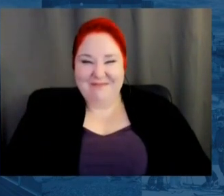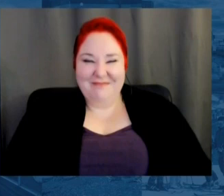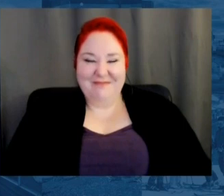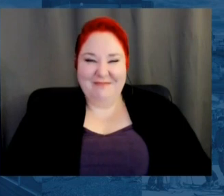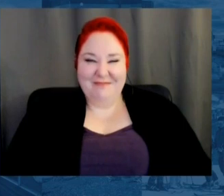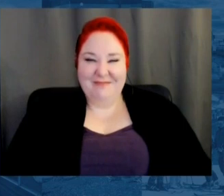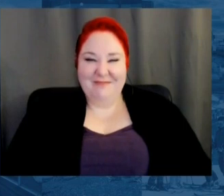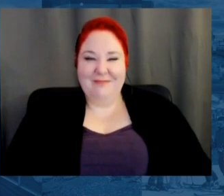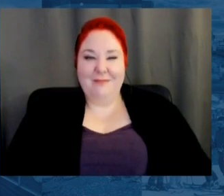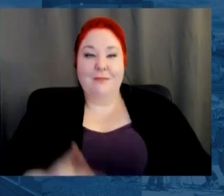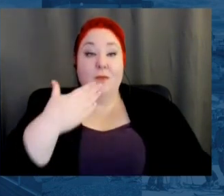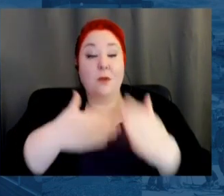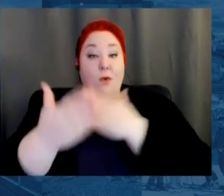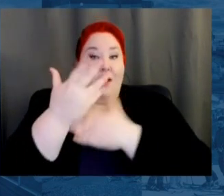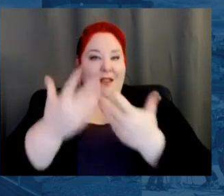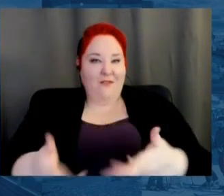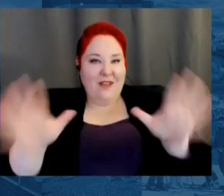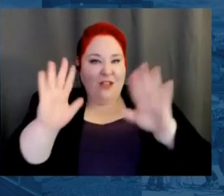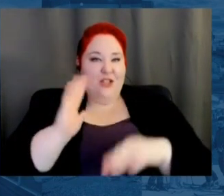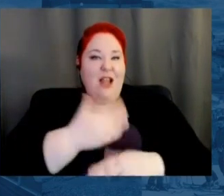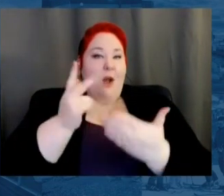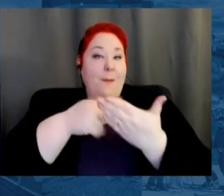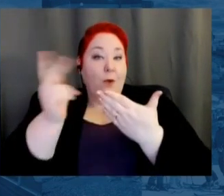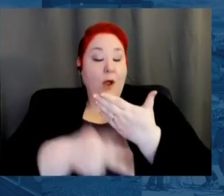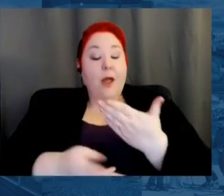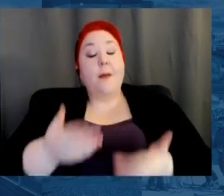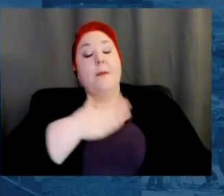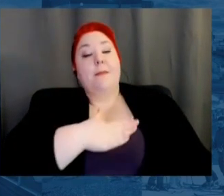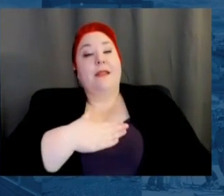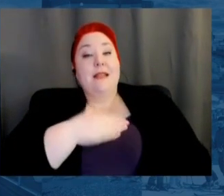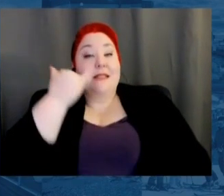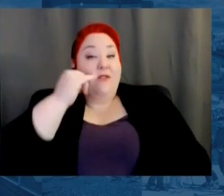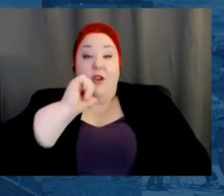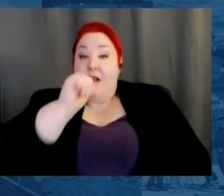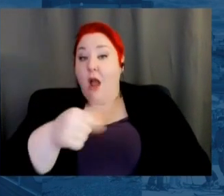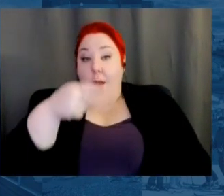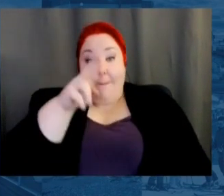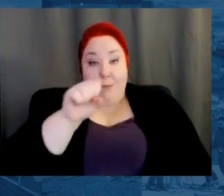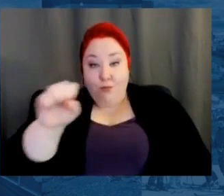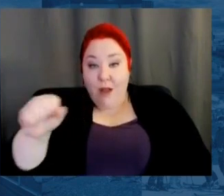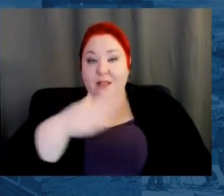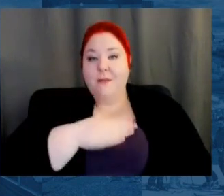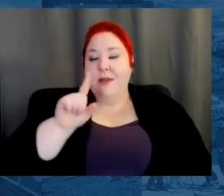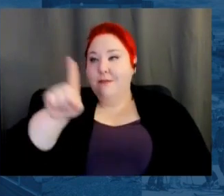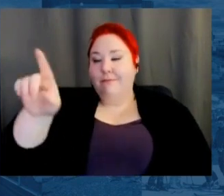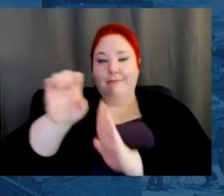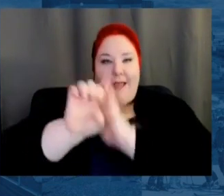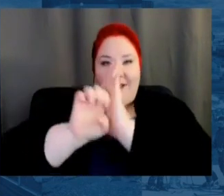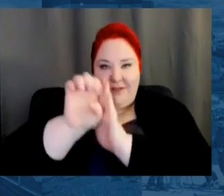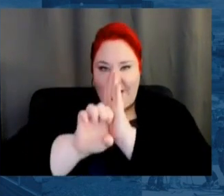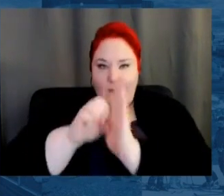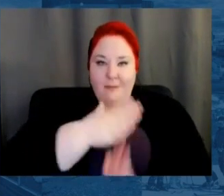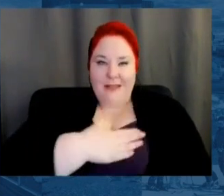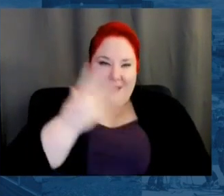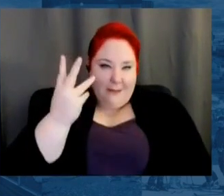Good morning, and that concludes our program. We ask that those who are not members of the press to please make your ways to the elevator through the lobby. Thank you.